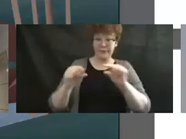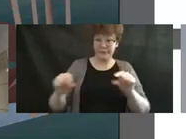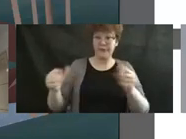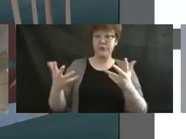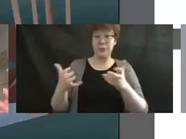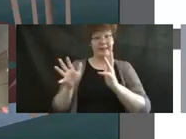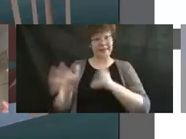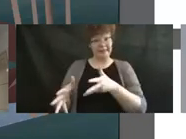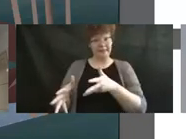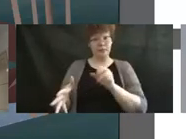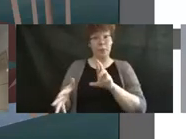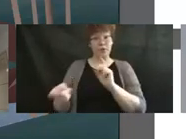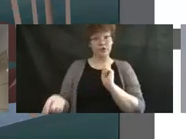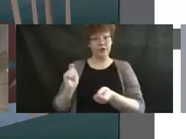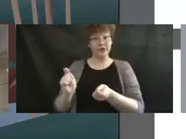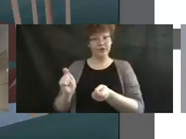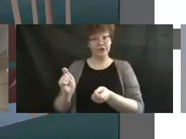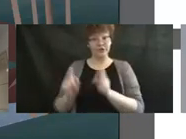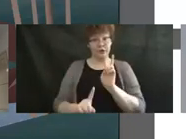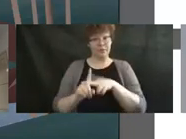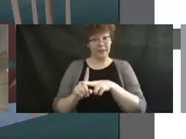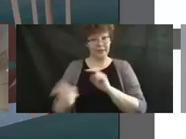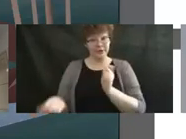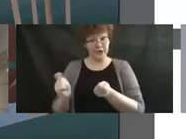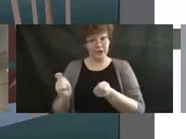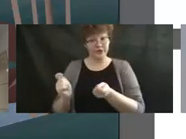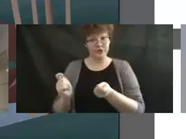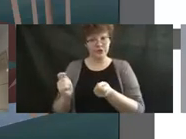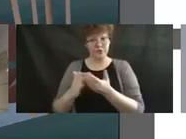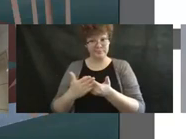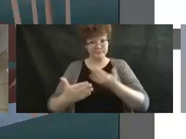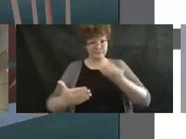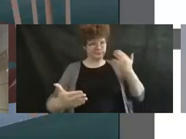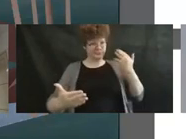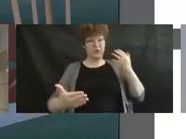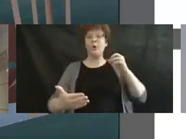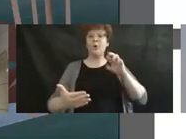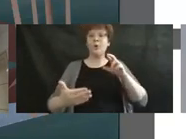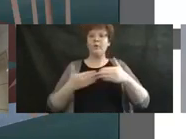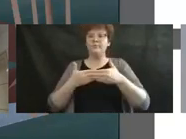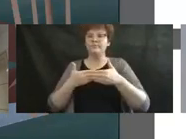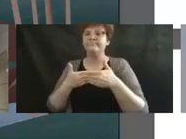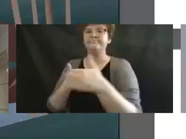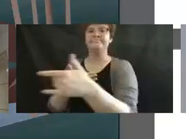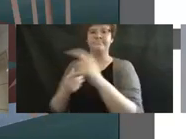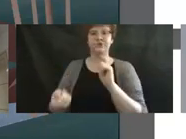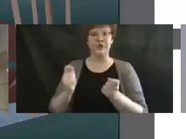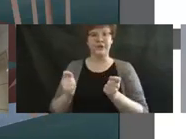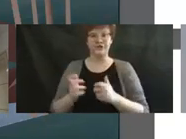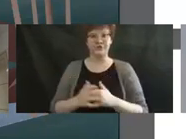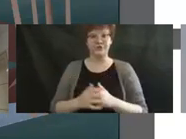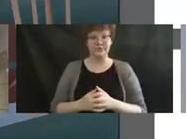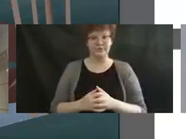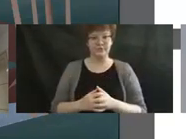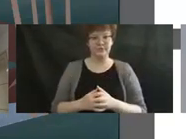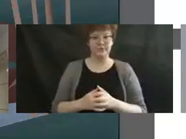those alone? Or do you want to apply the changes to this, to the changes that we made in this brush? Well, I want, in this particular instance, I'm